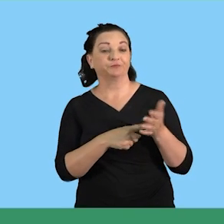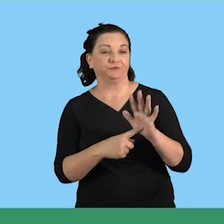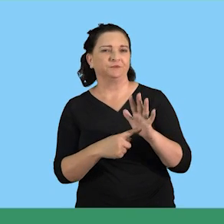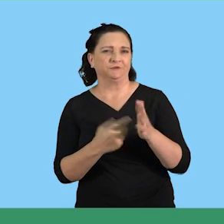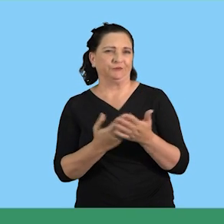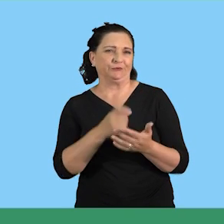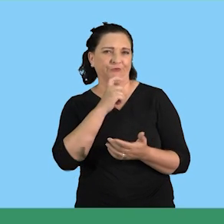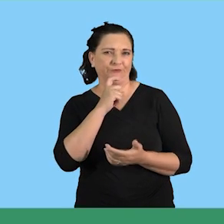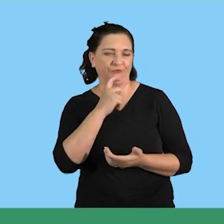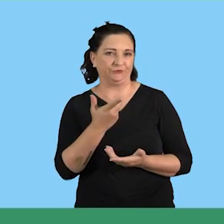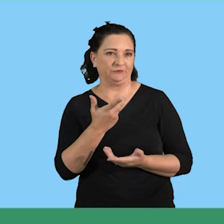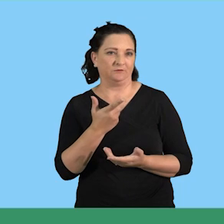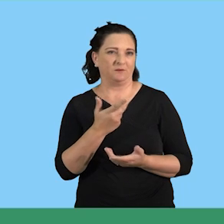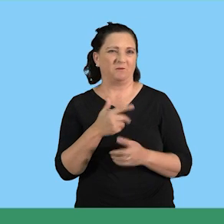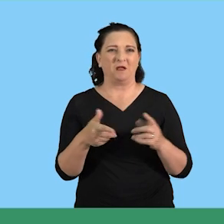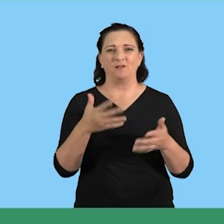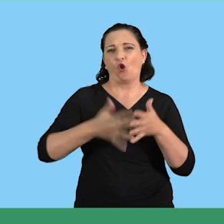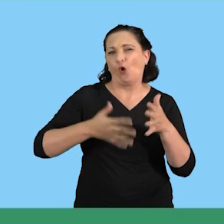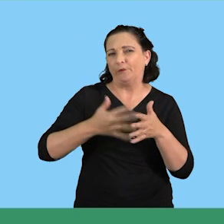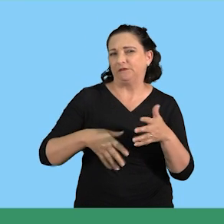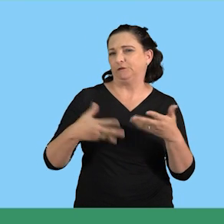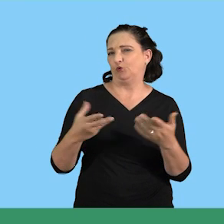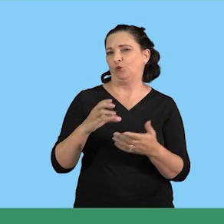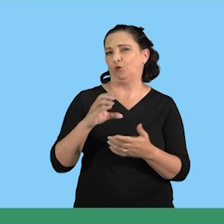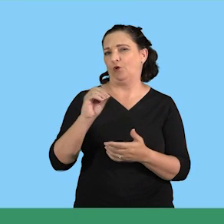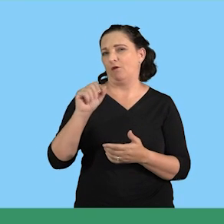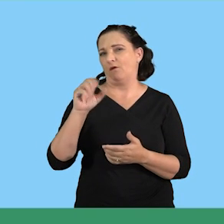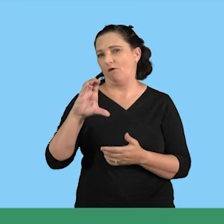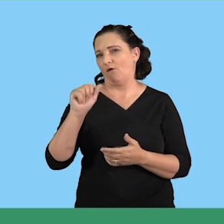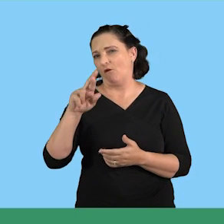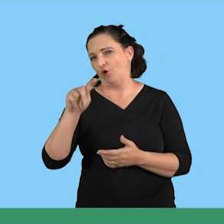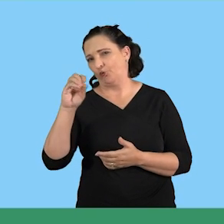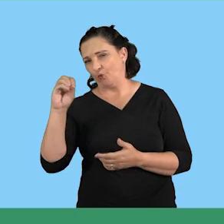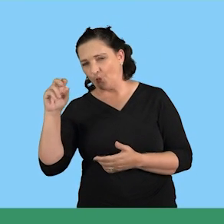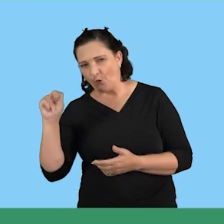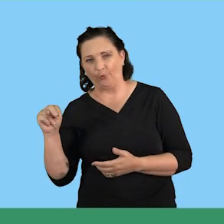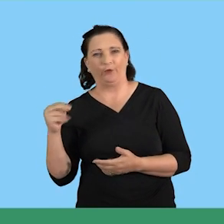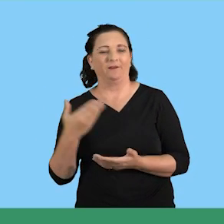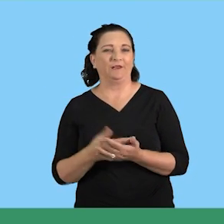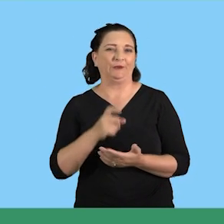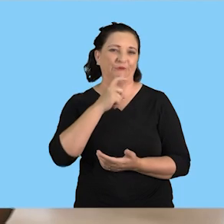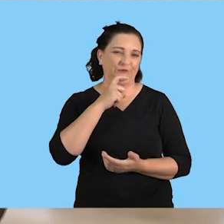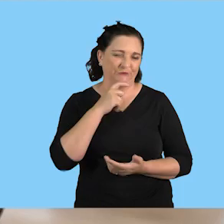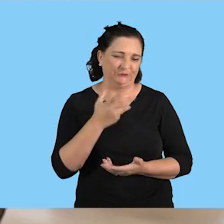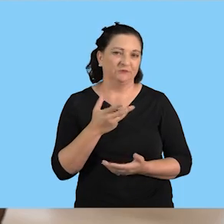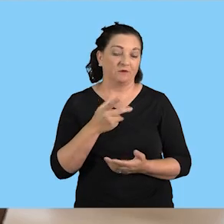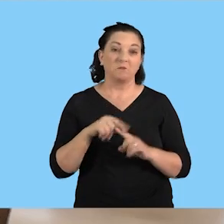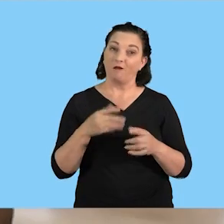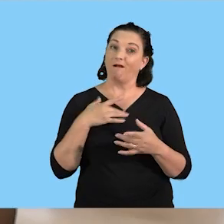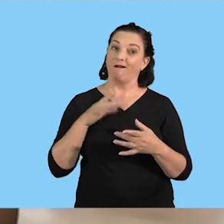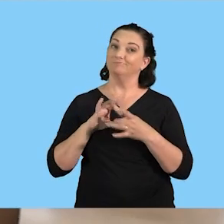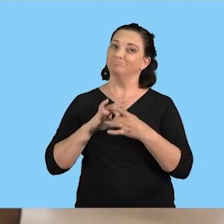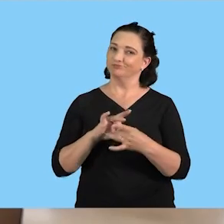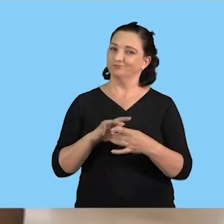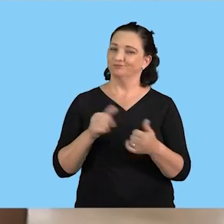to, so that whatever that you're going to use, be it comics or cartoons or whatever that you'll be using, it needs to be appropriate. It needs to be something that they